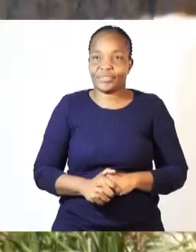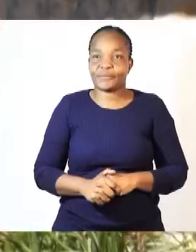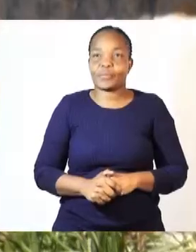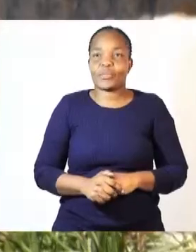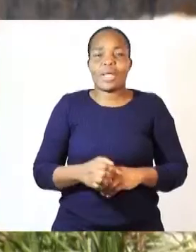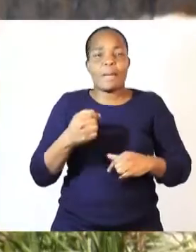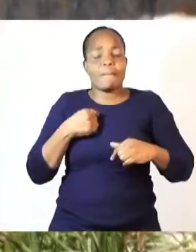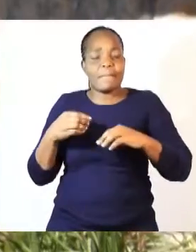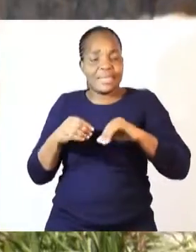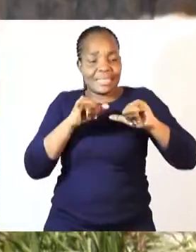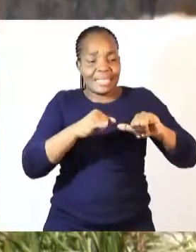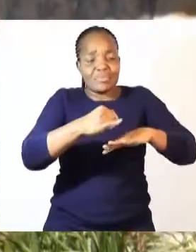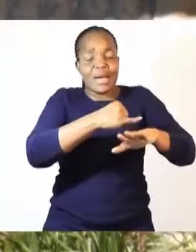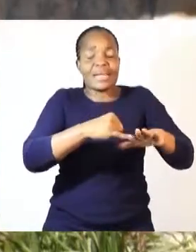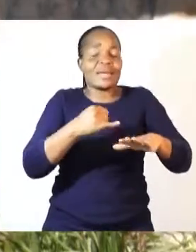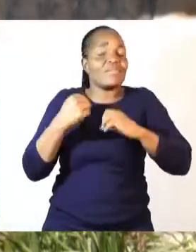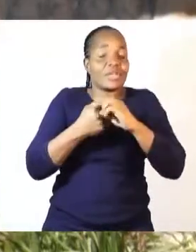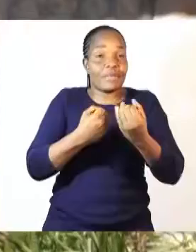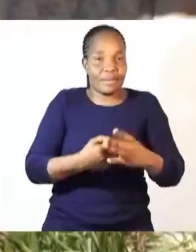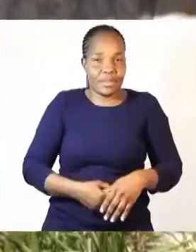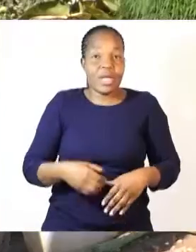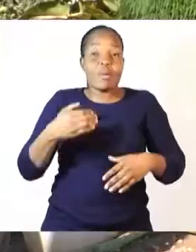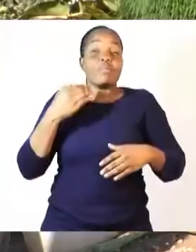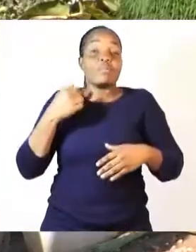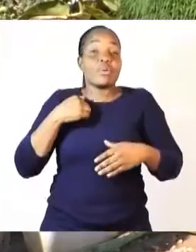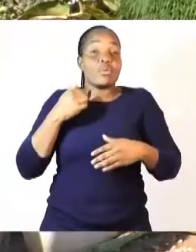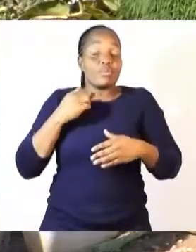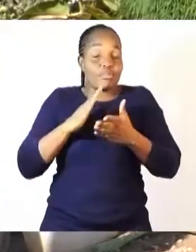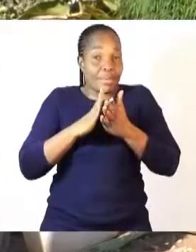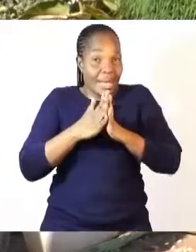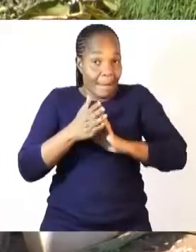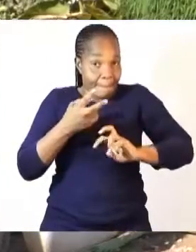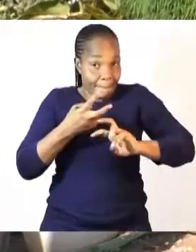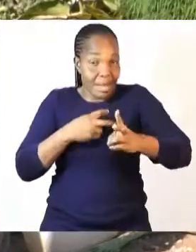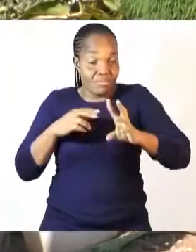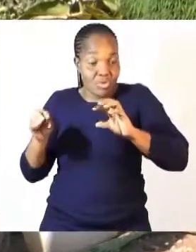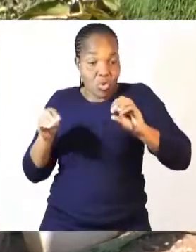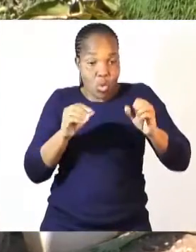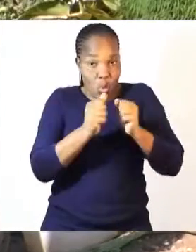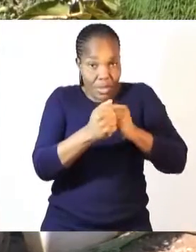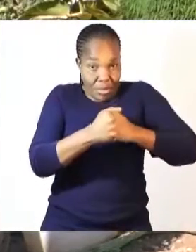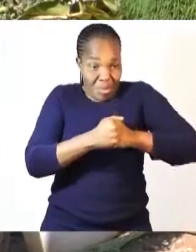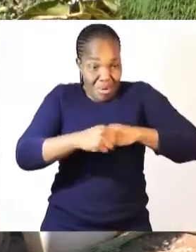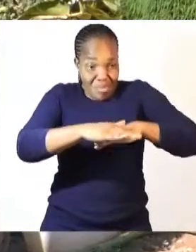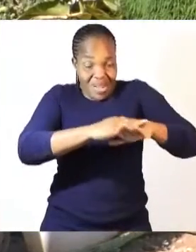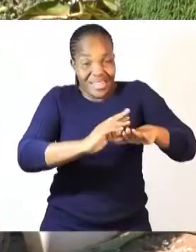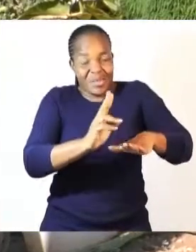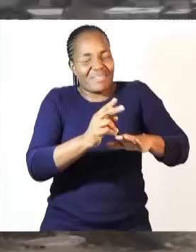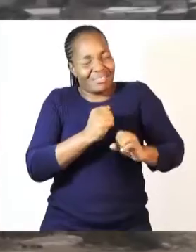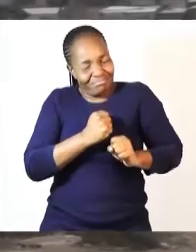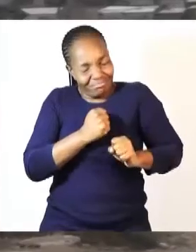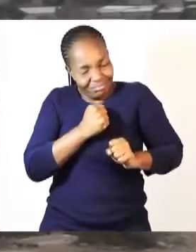I am here for 5 years. When I get injured, I start to live here with my grandmother. Since then, I am with her.